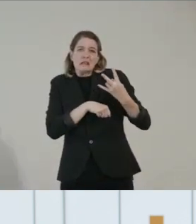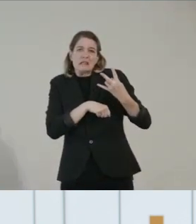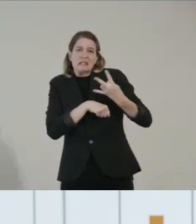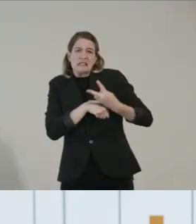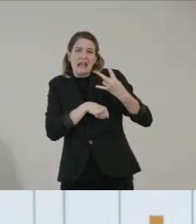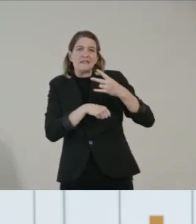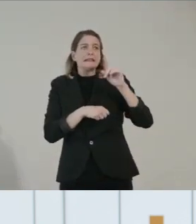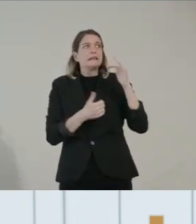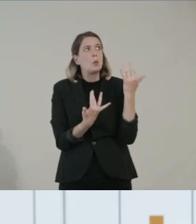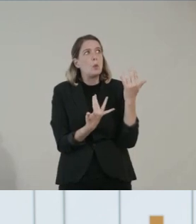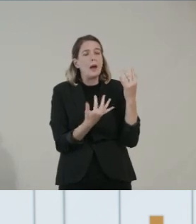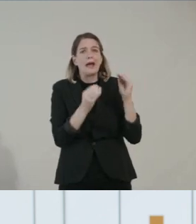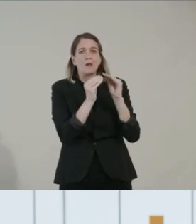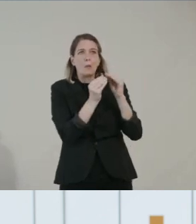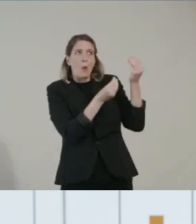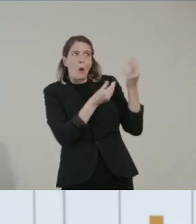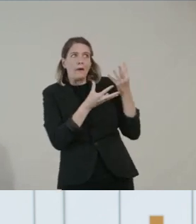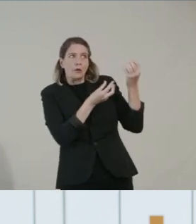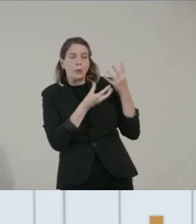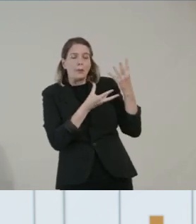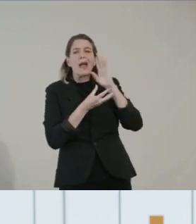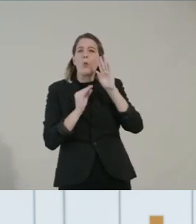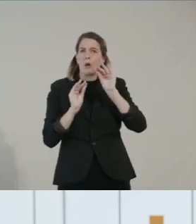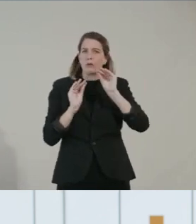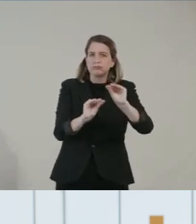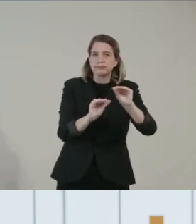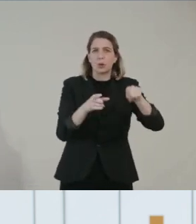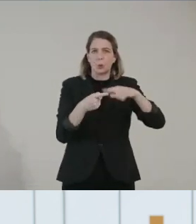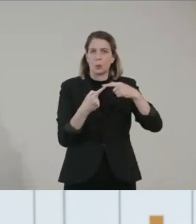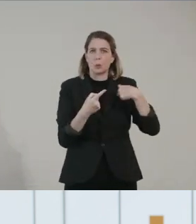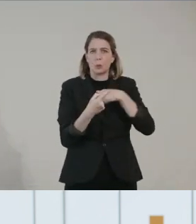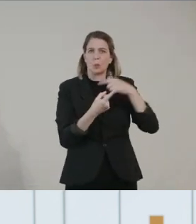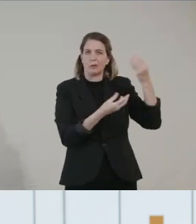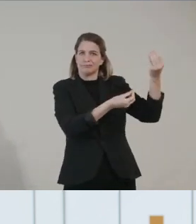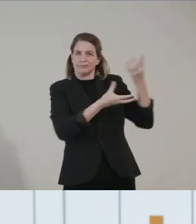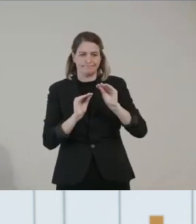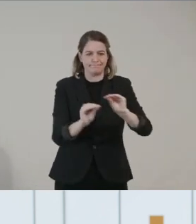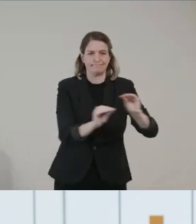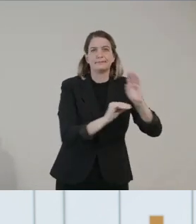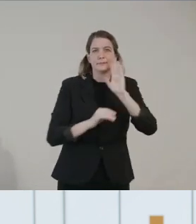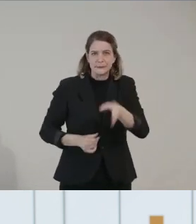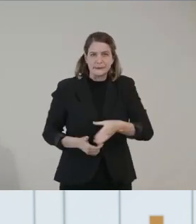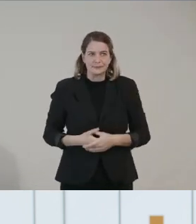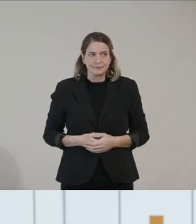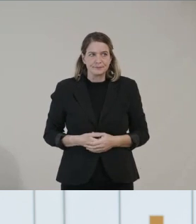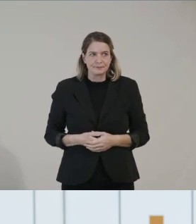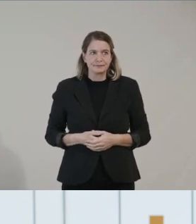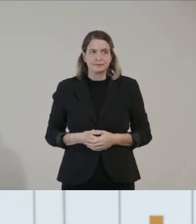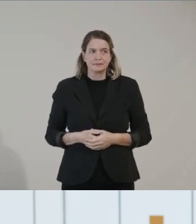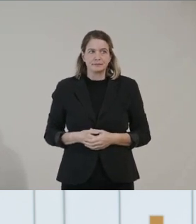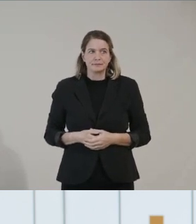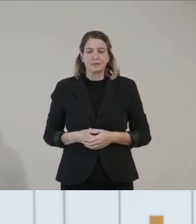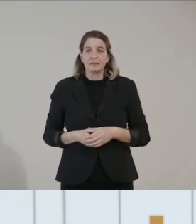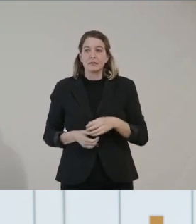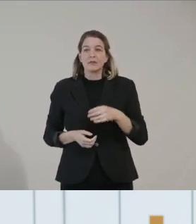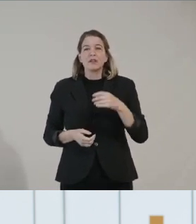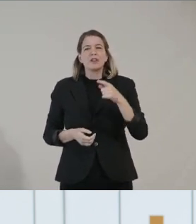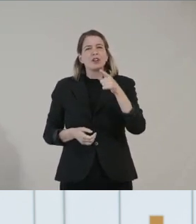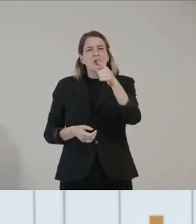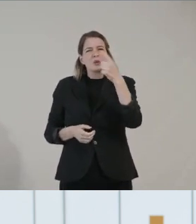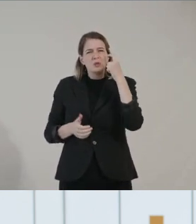The takeaway on this chart would be if you're looking for a trend, there isn't one on this